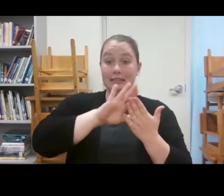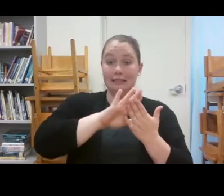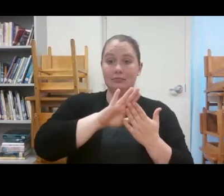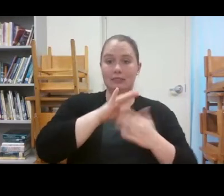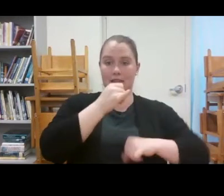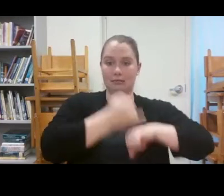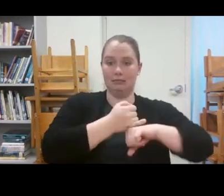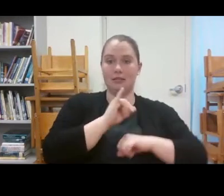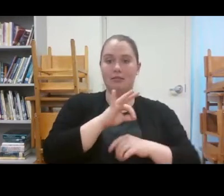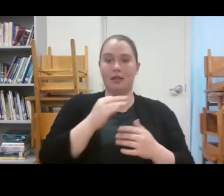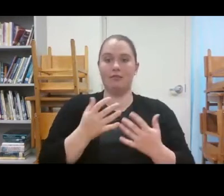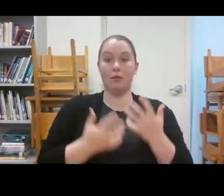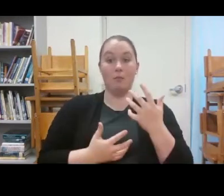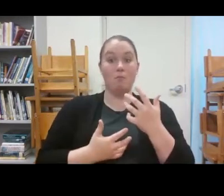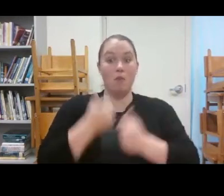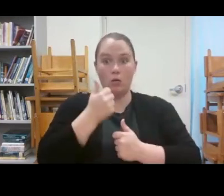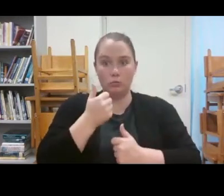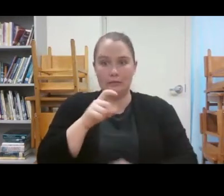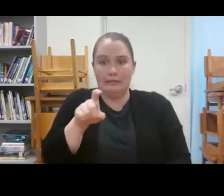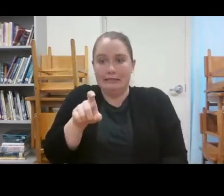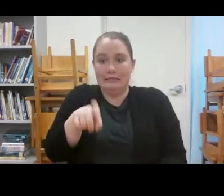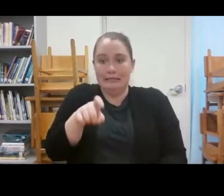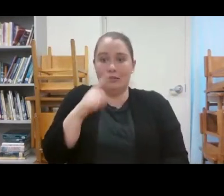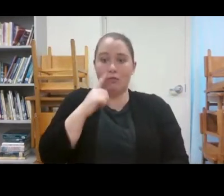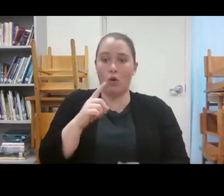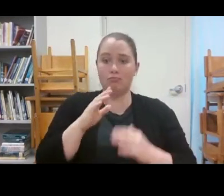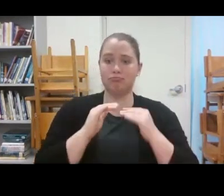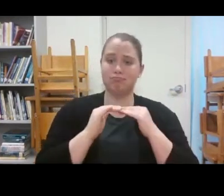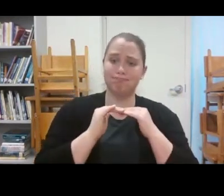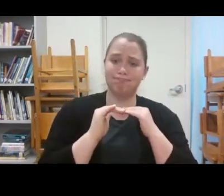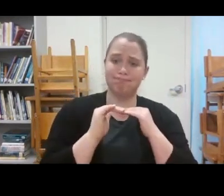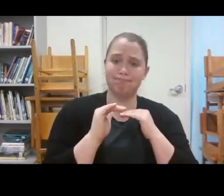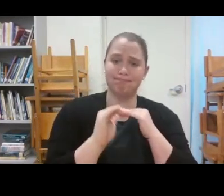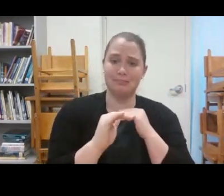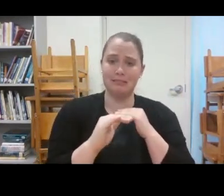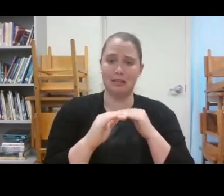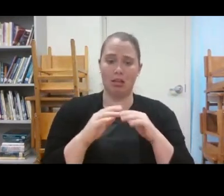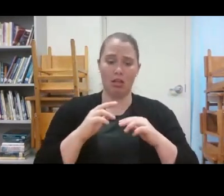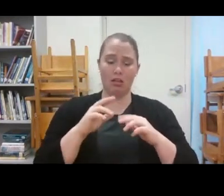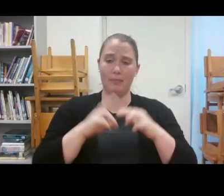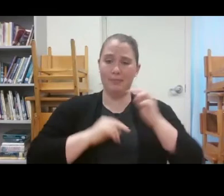moderate to most advanced need in terms of aging facilities and not